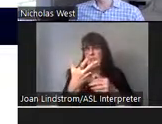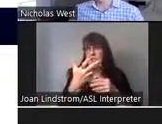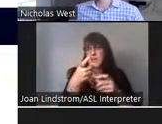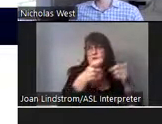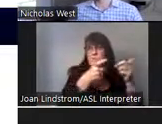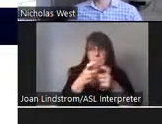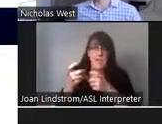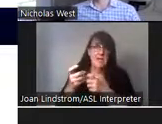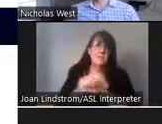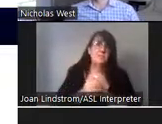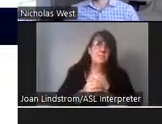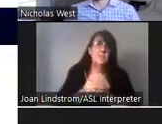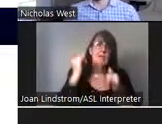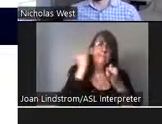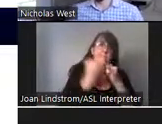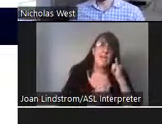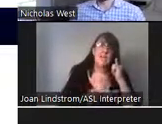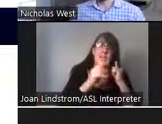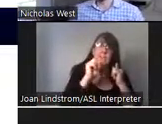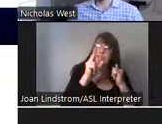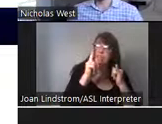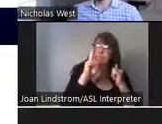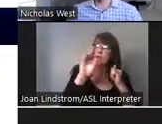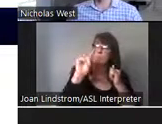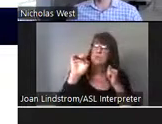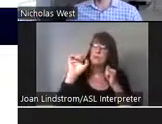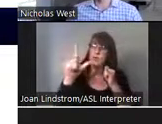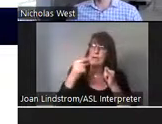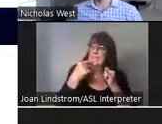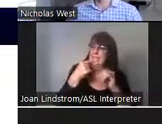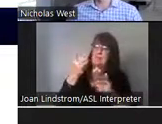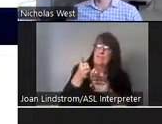management. And then finally, the SF tool, which is the one I mentioned earlier,